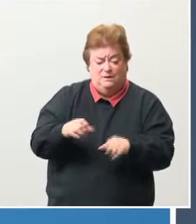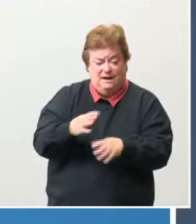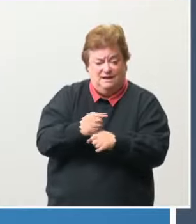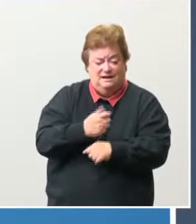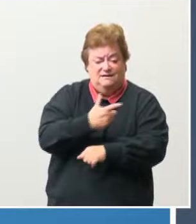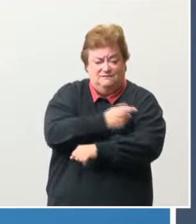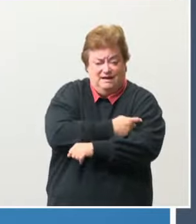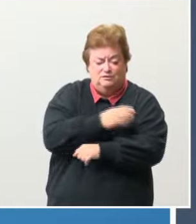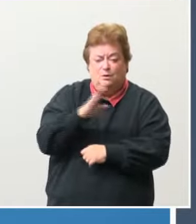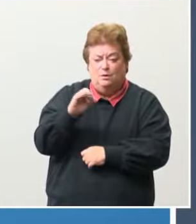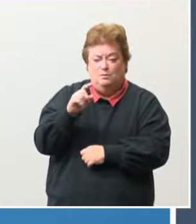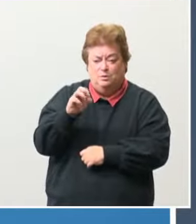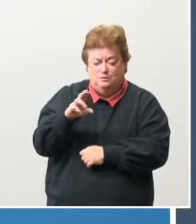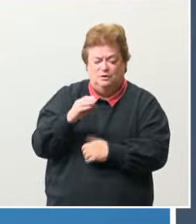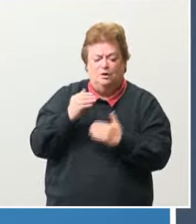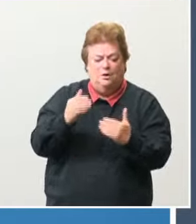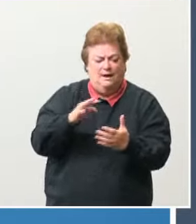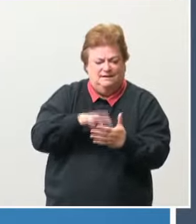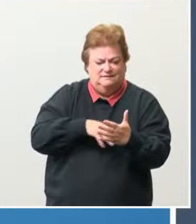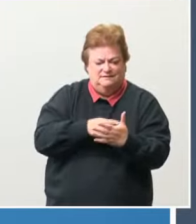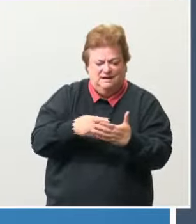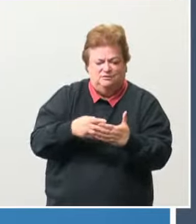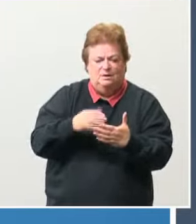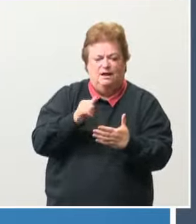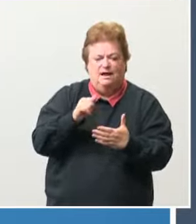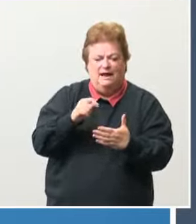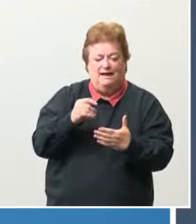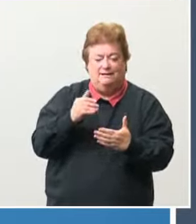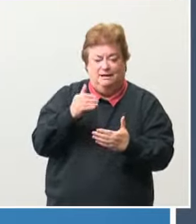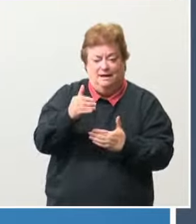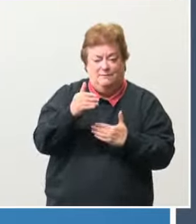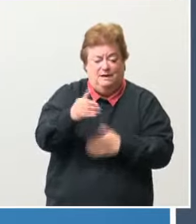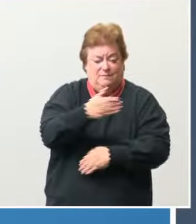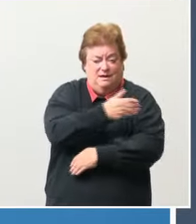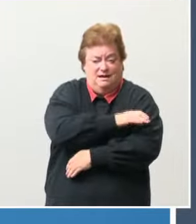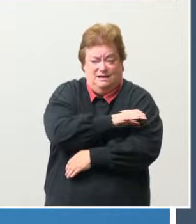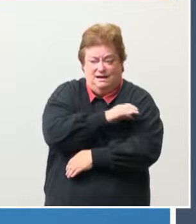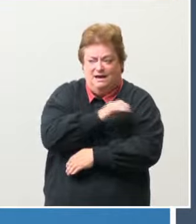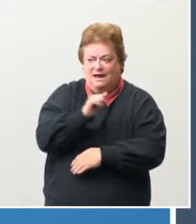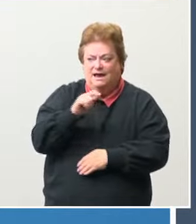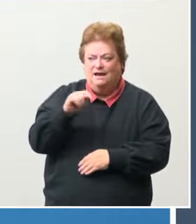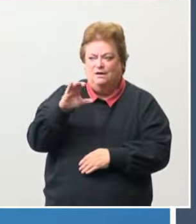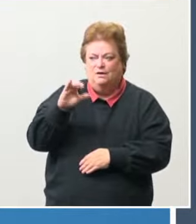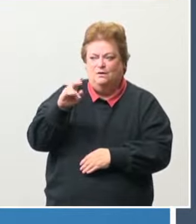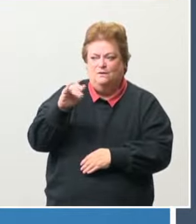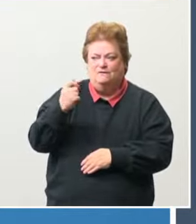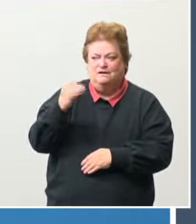vaccinated or a booster dose, schedule an appointment at an upcoming clinic at